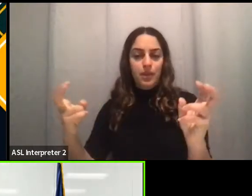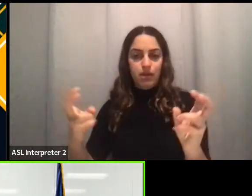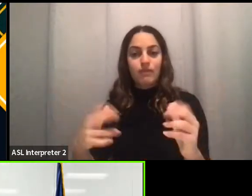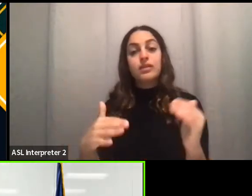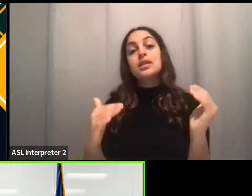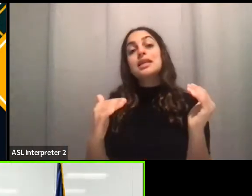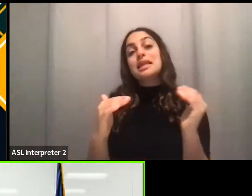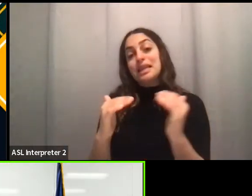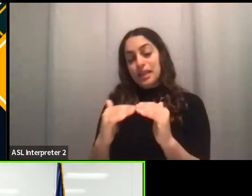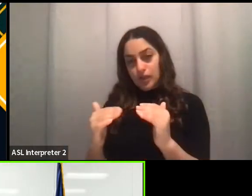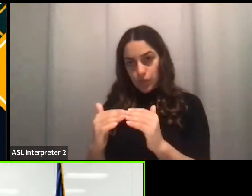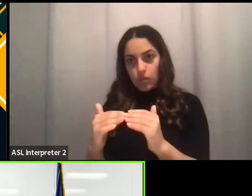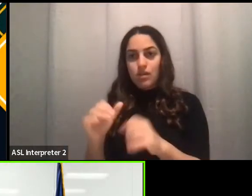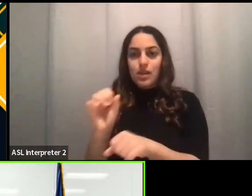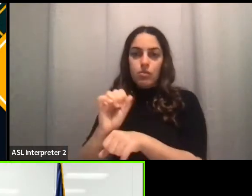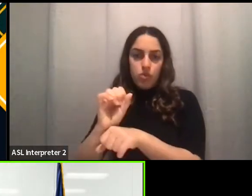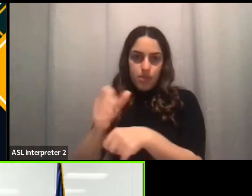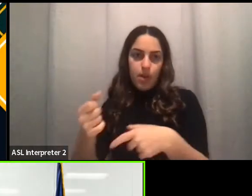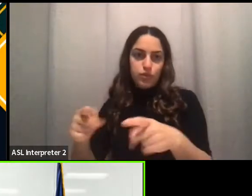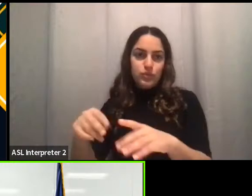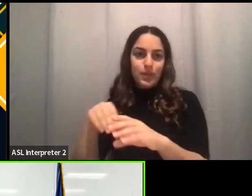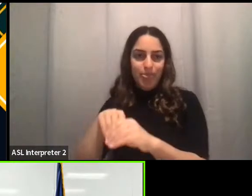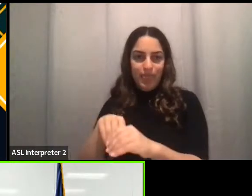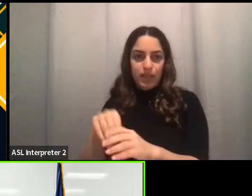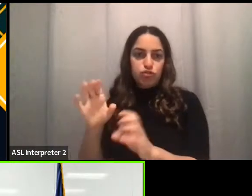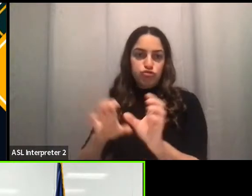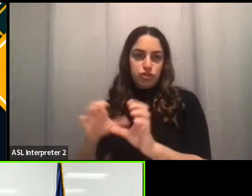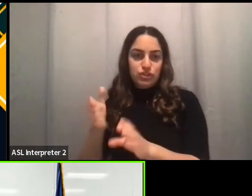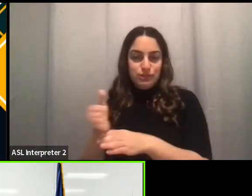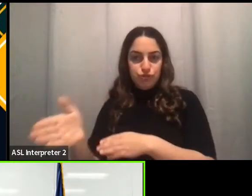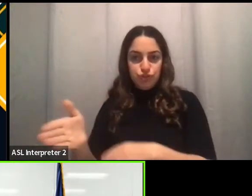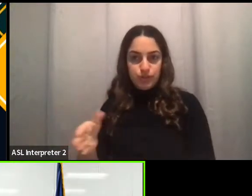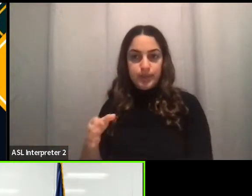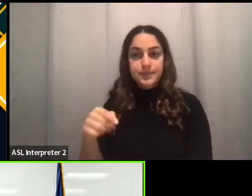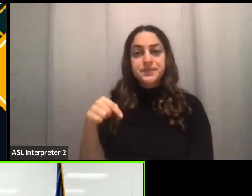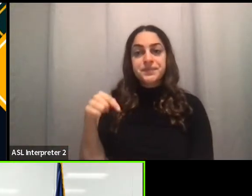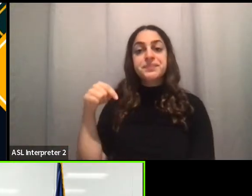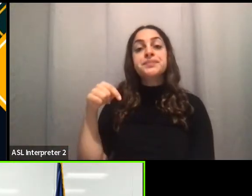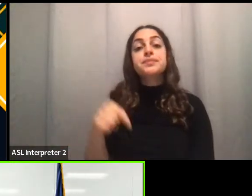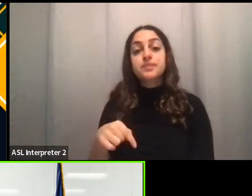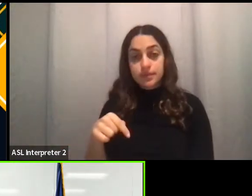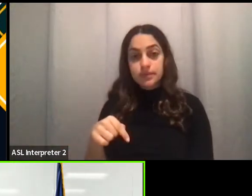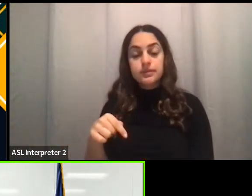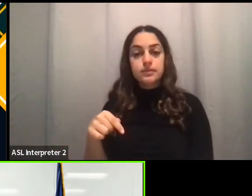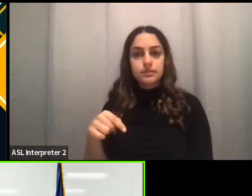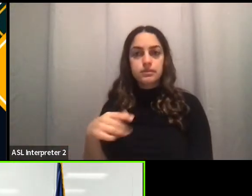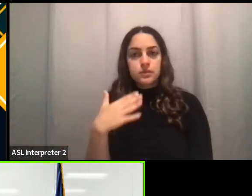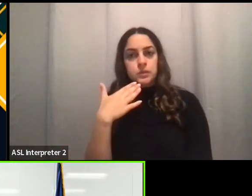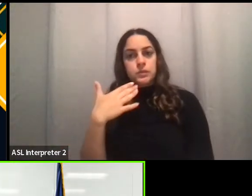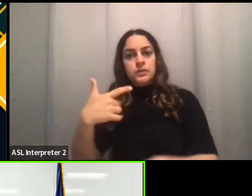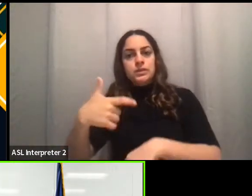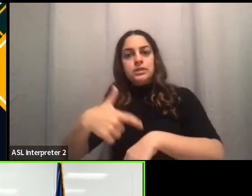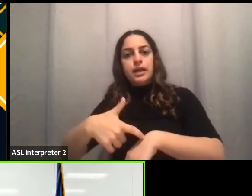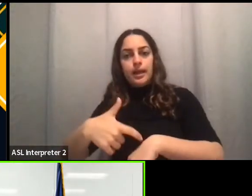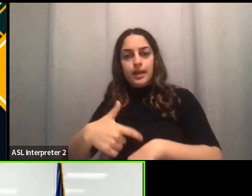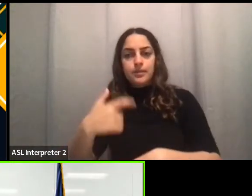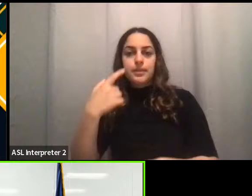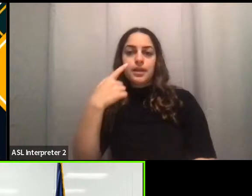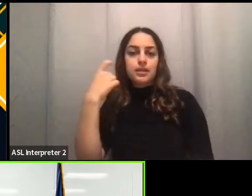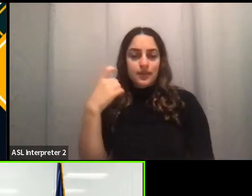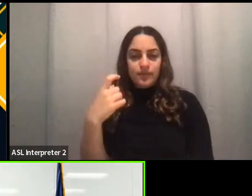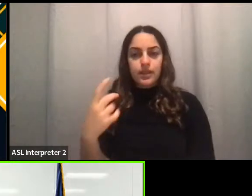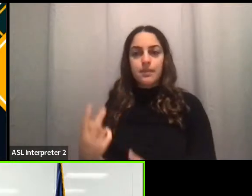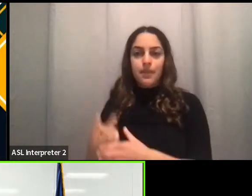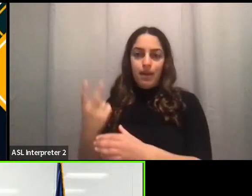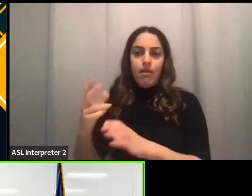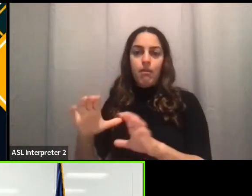opportunity in the construction industry the hearing is particularly timely given that the bipartisan infrastructure